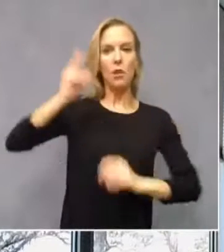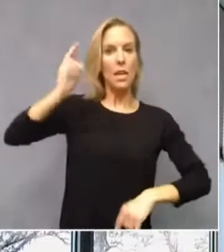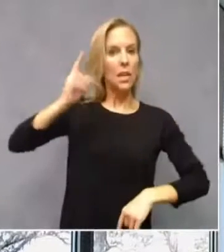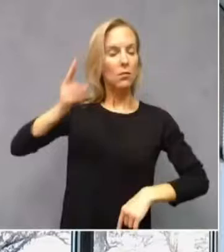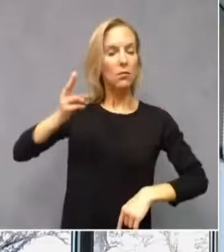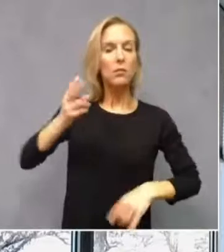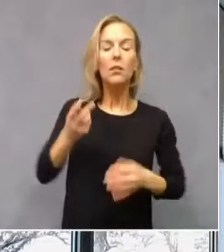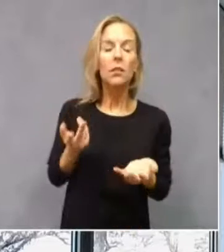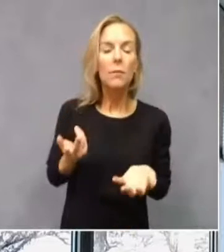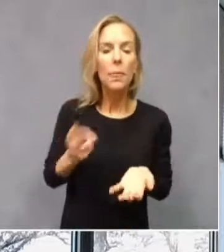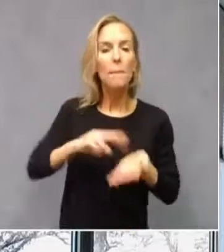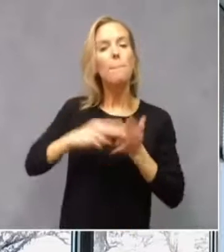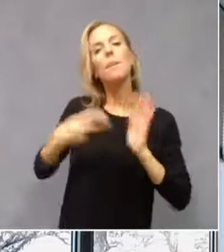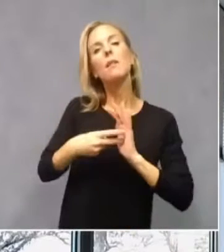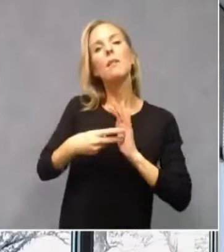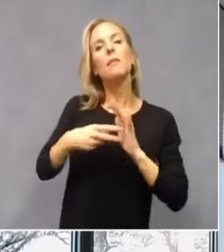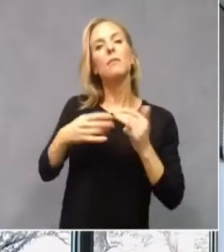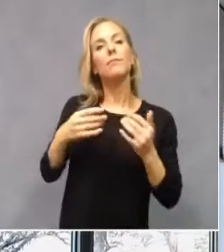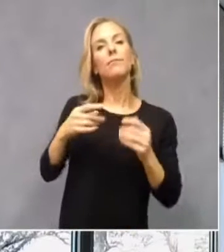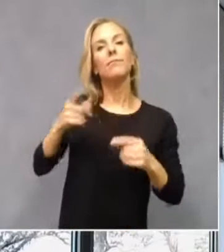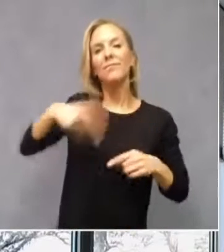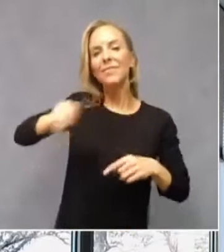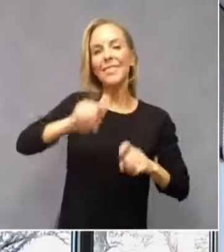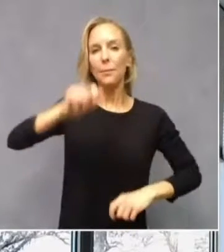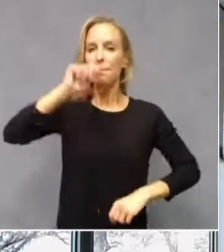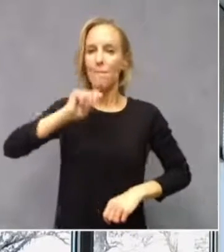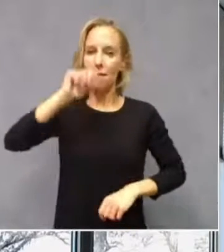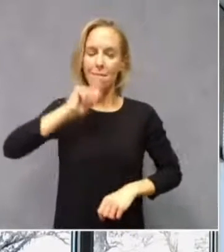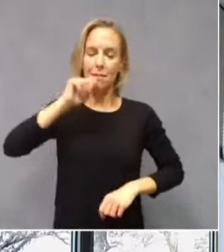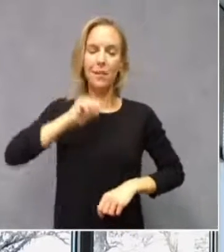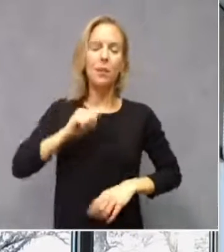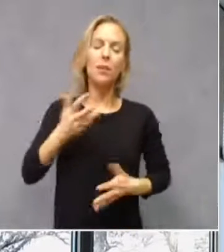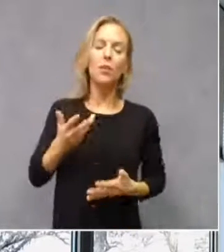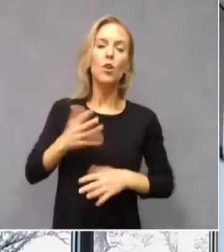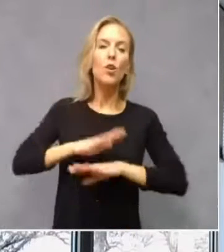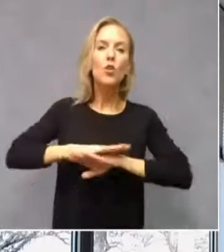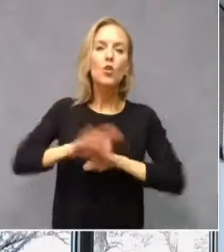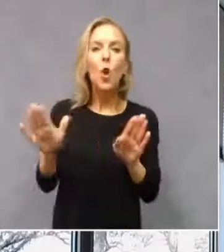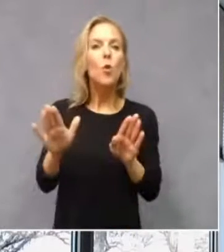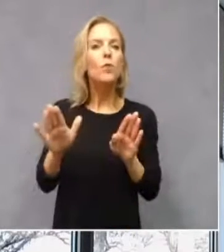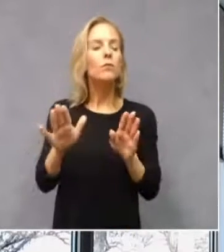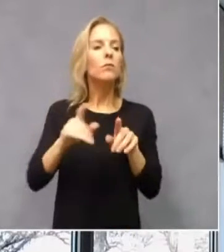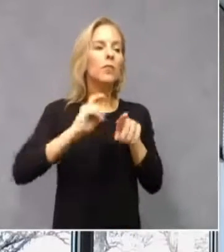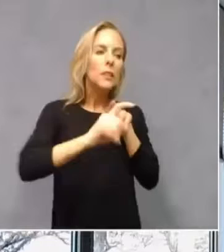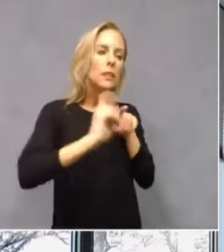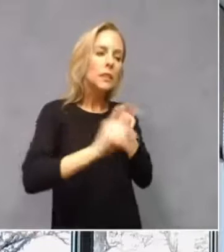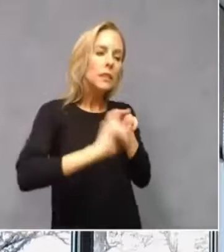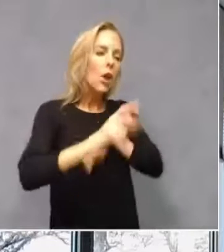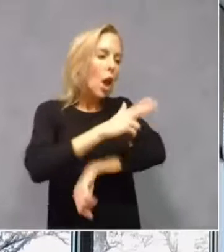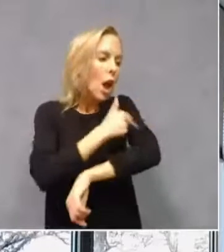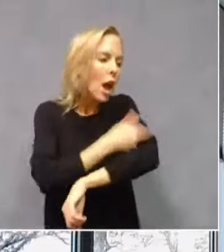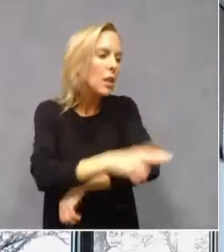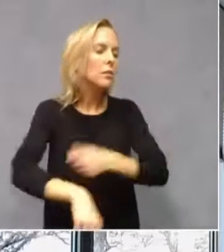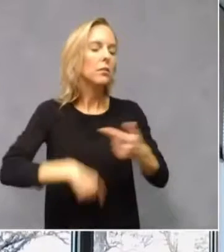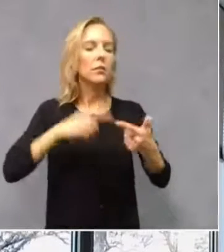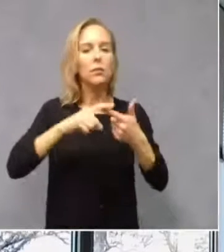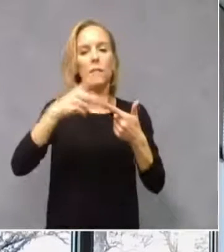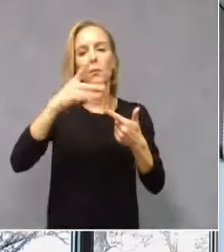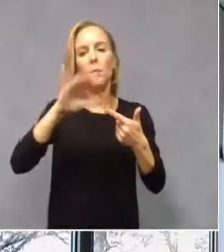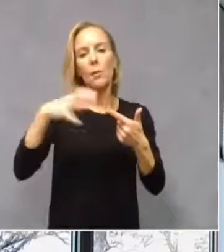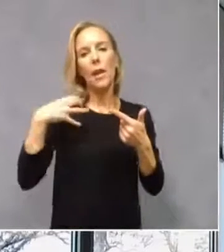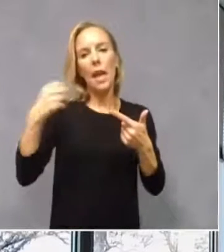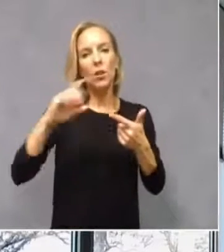need people to be patient. Please don't ring the hospital phones and the public health department phones off the